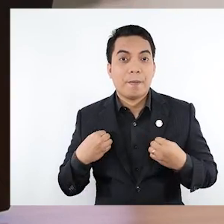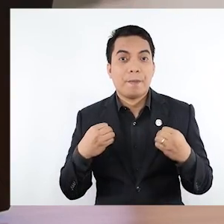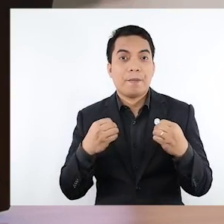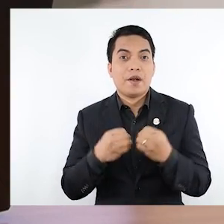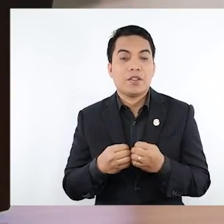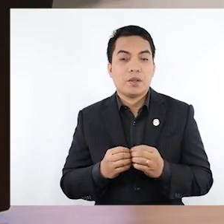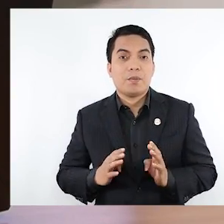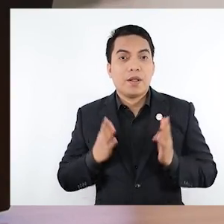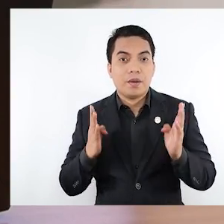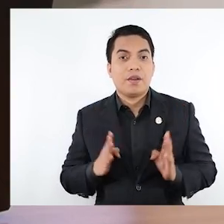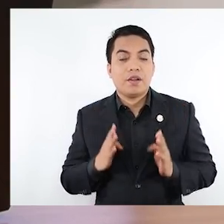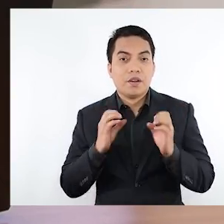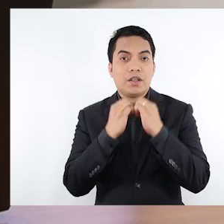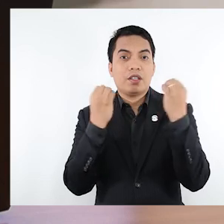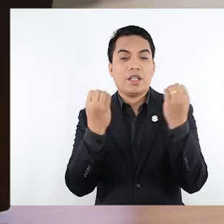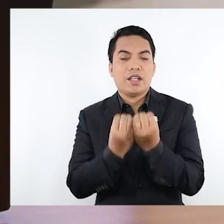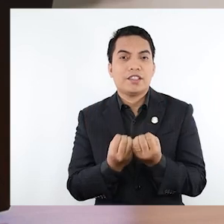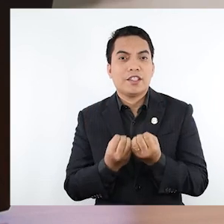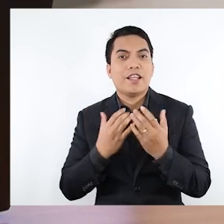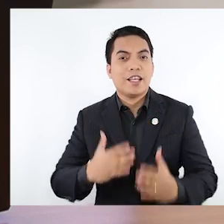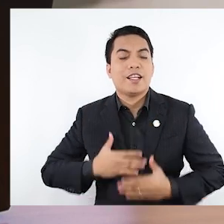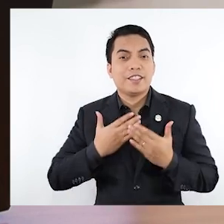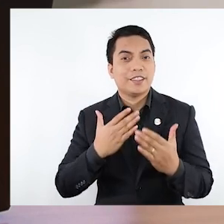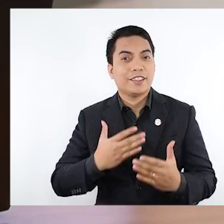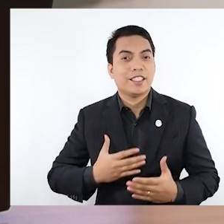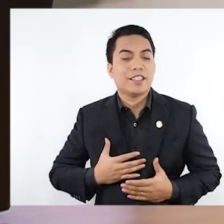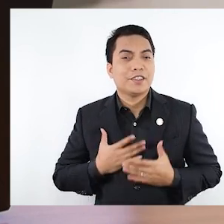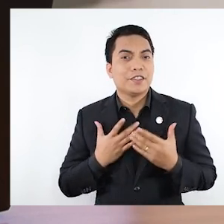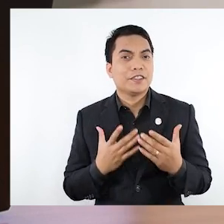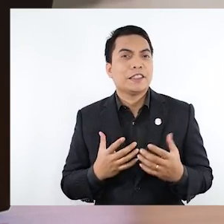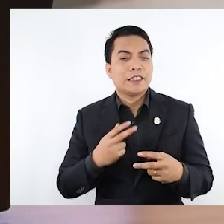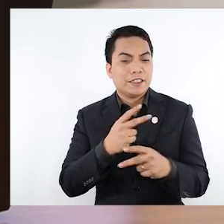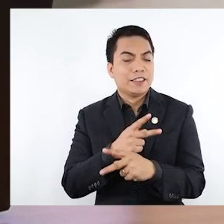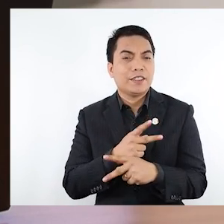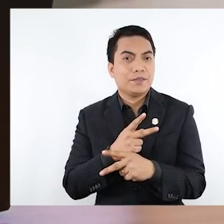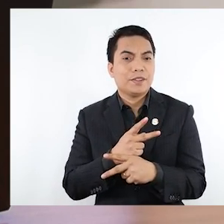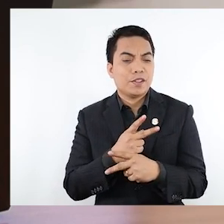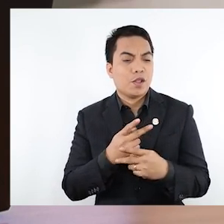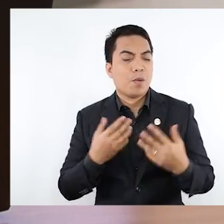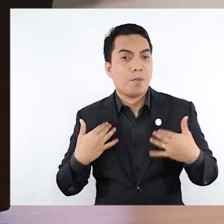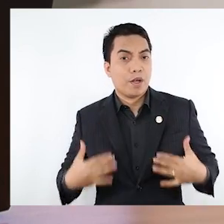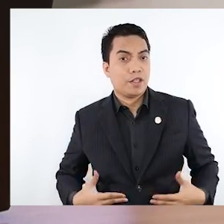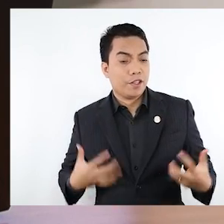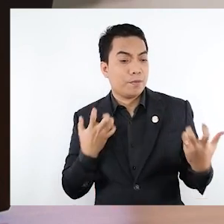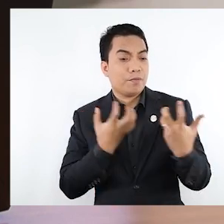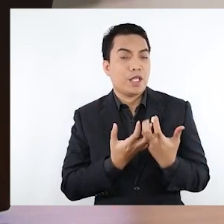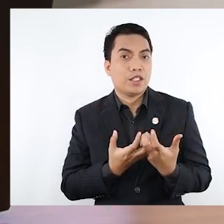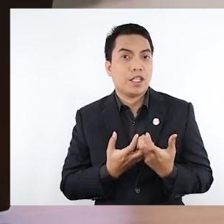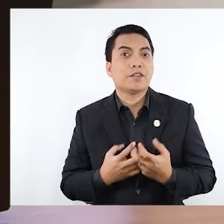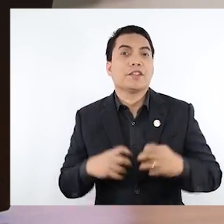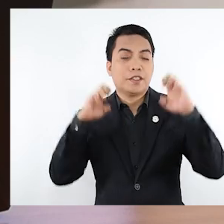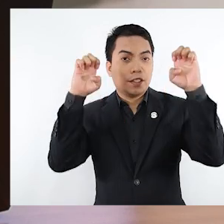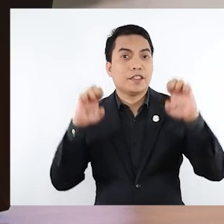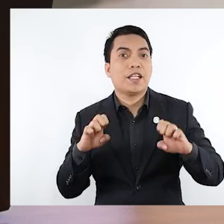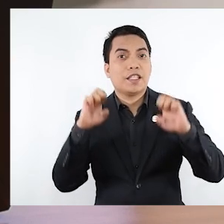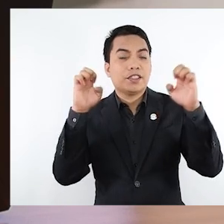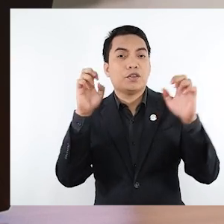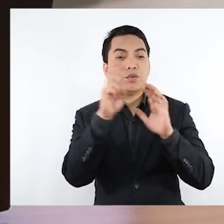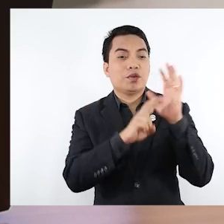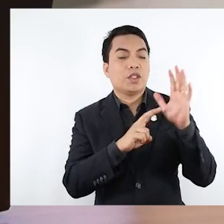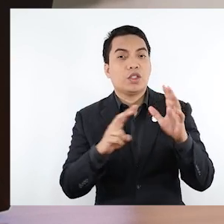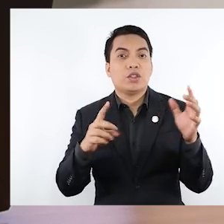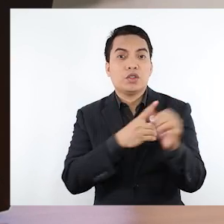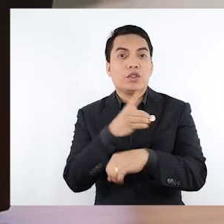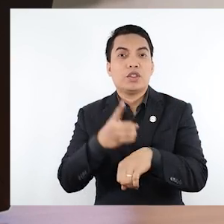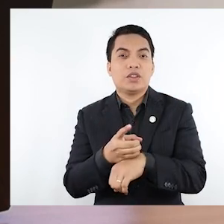Members of the Binhi organization had fun while keeping themselves fit in a virtual exercise activity held in the